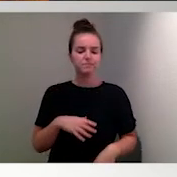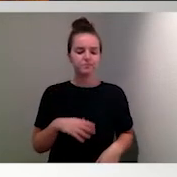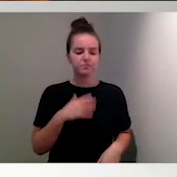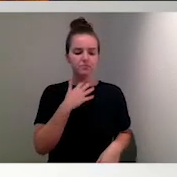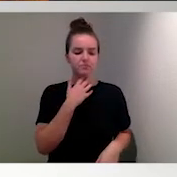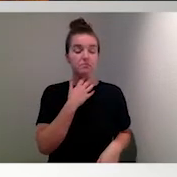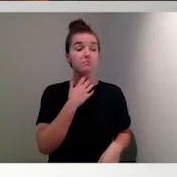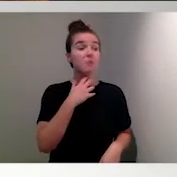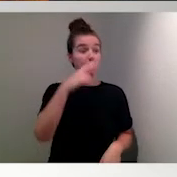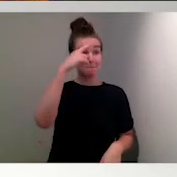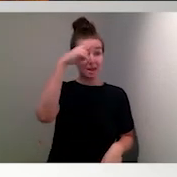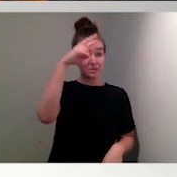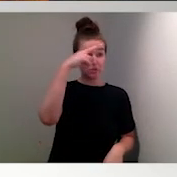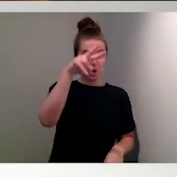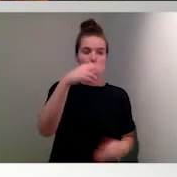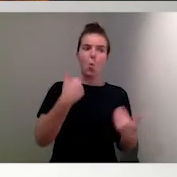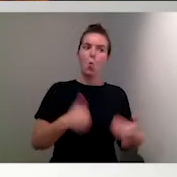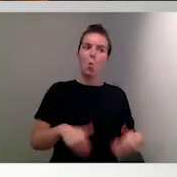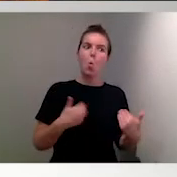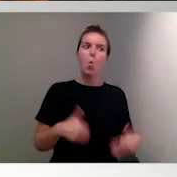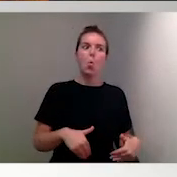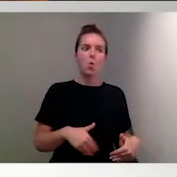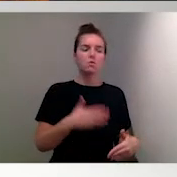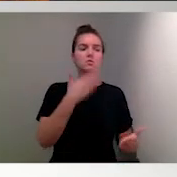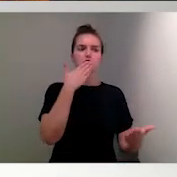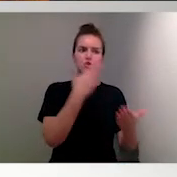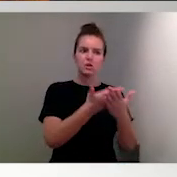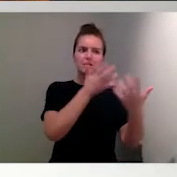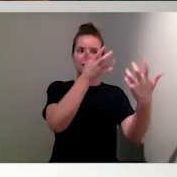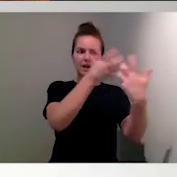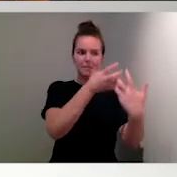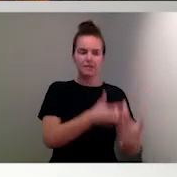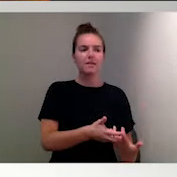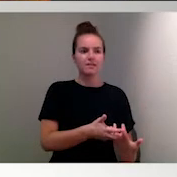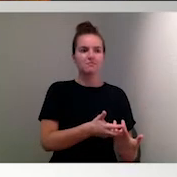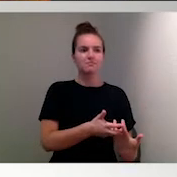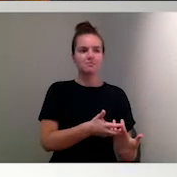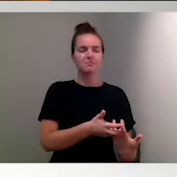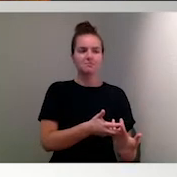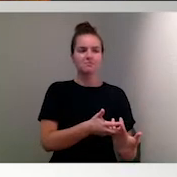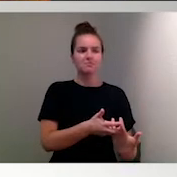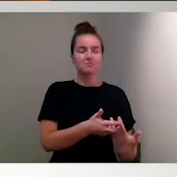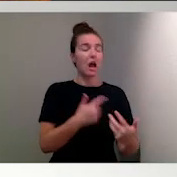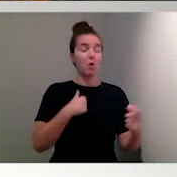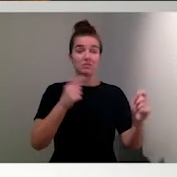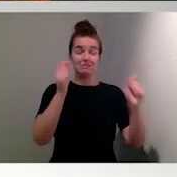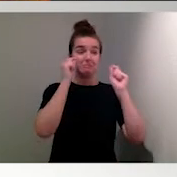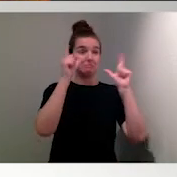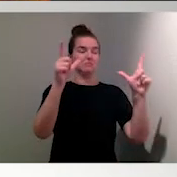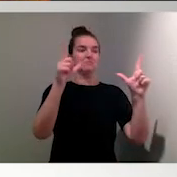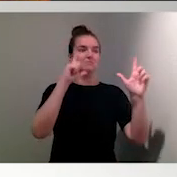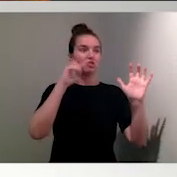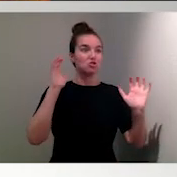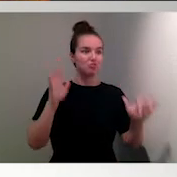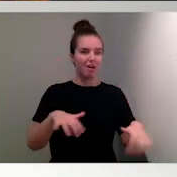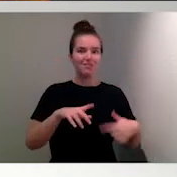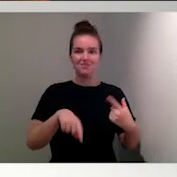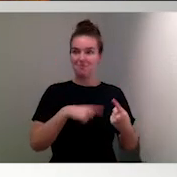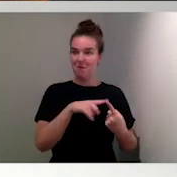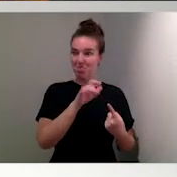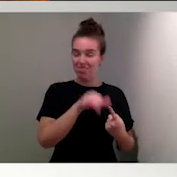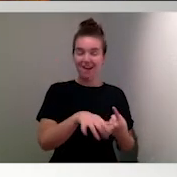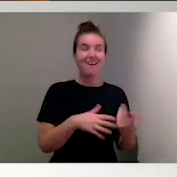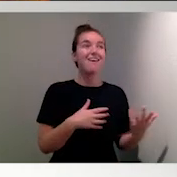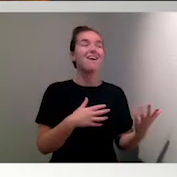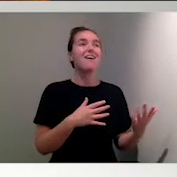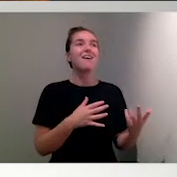hard for accommodating, which I was shocked to find that out. And then again, I have a network of agents that I